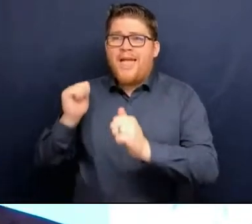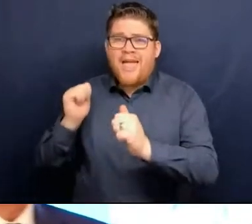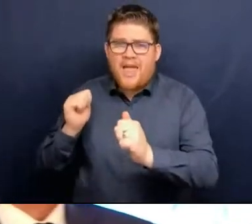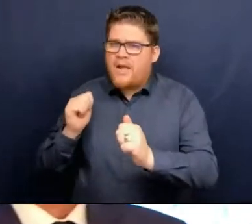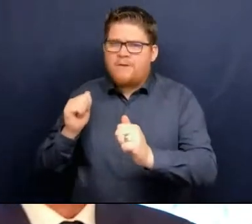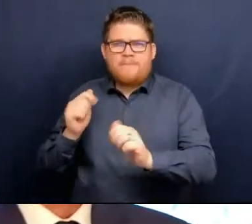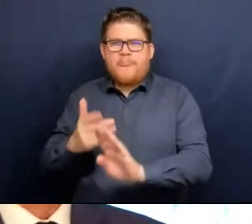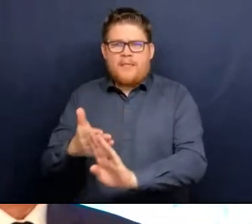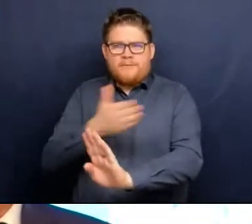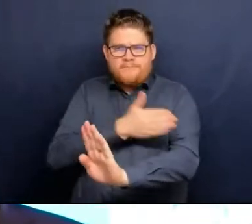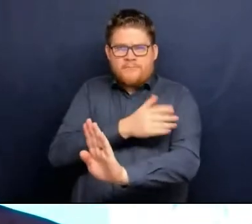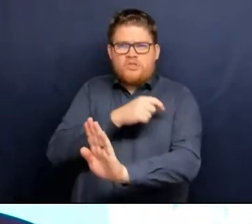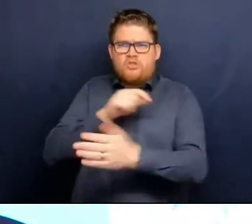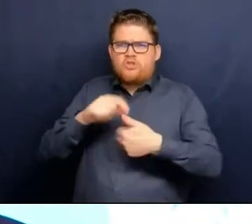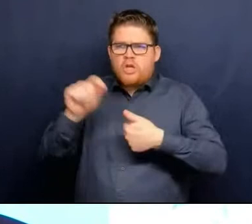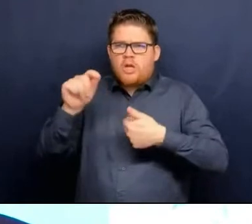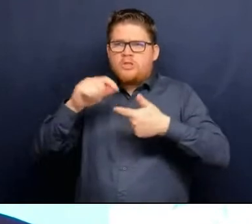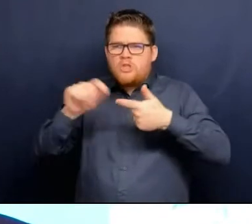Eric, do you have a follow-up?